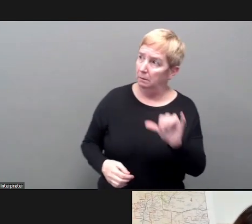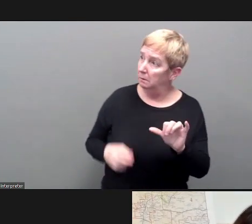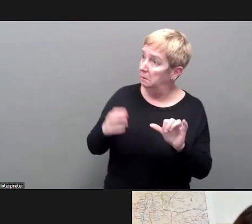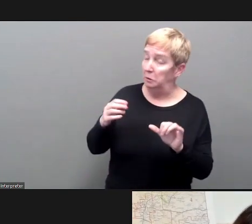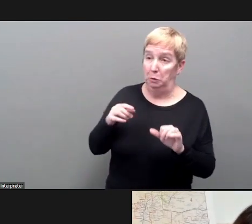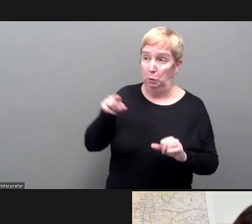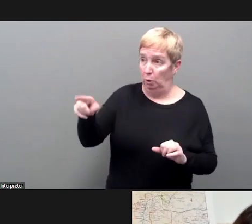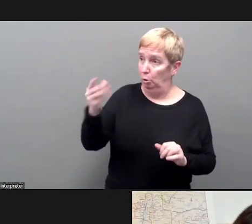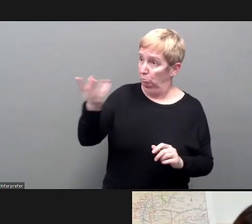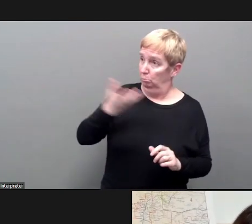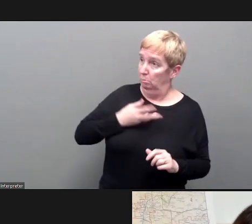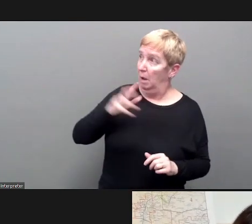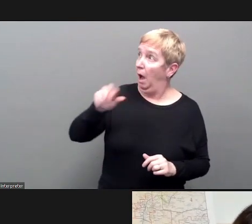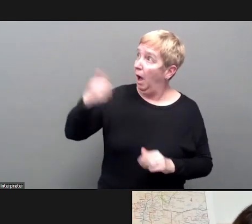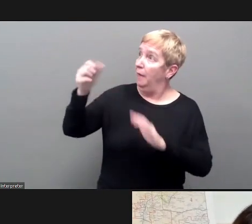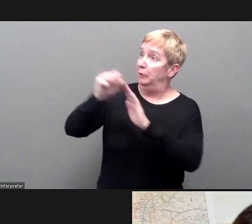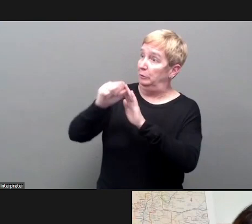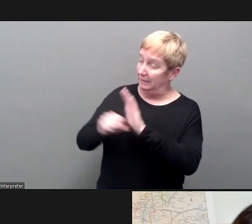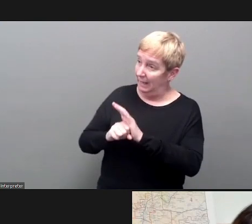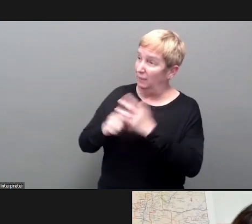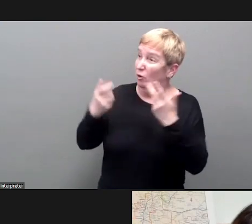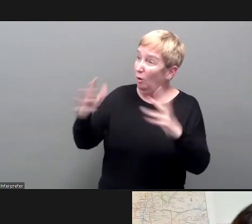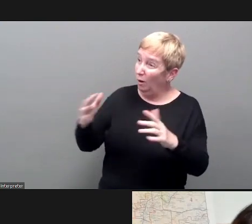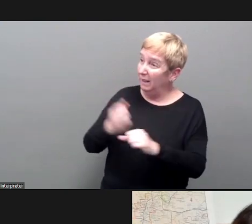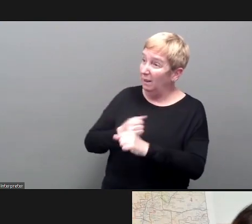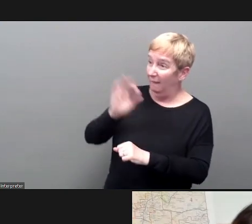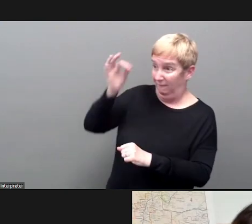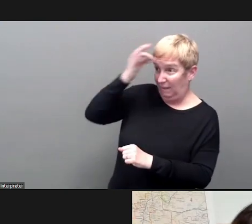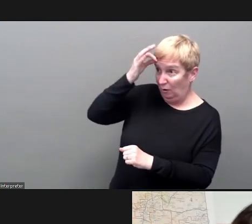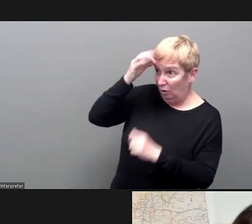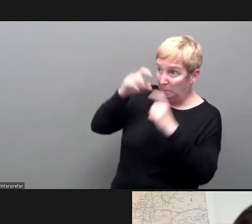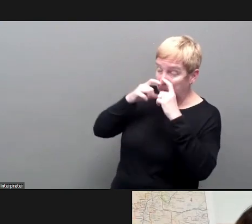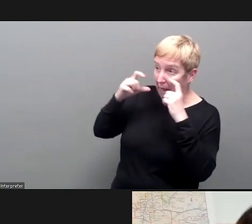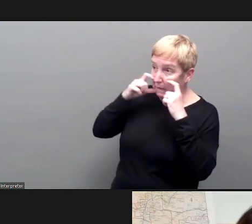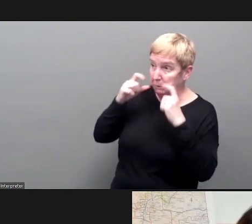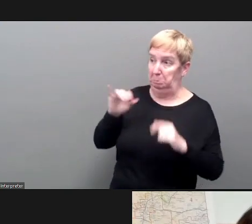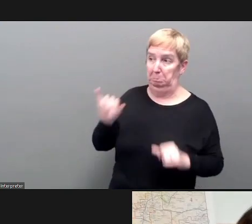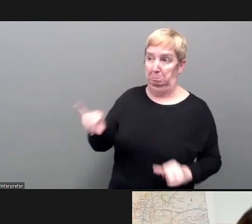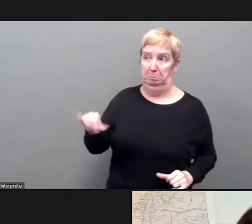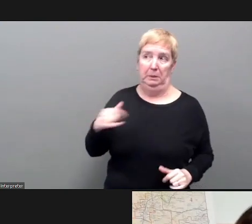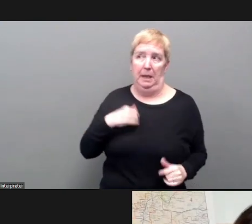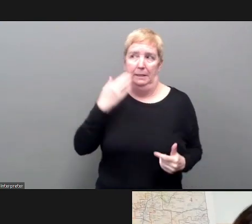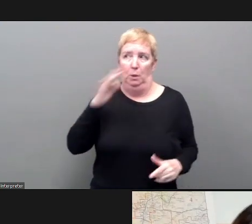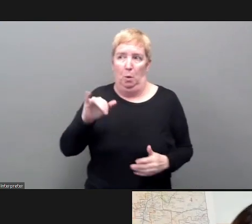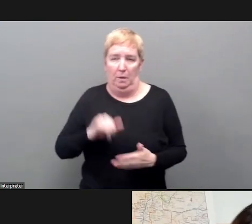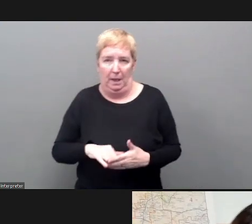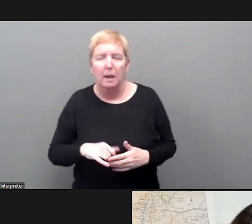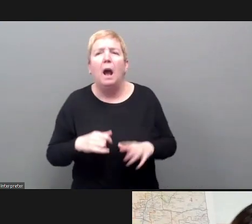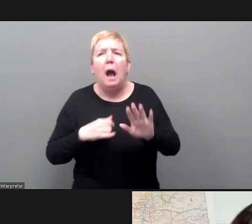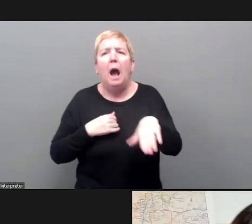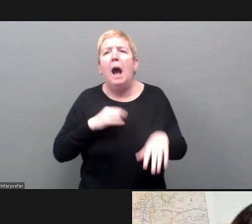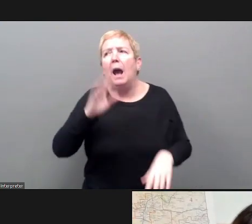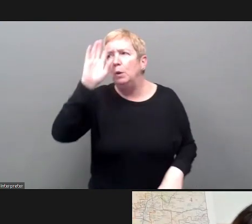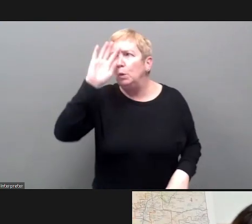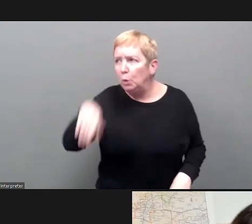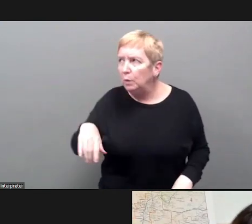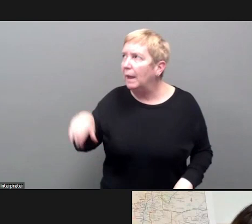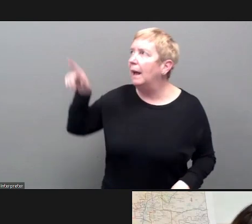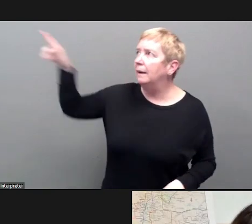get federally sponsored masks through pharmacies. I did know that that was their initial plan, was to make